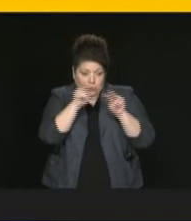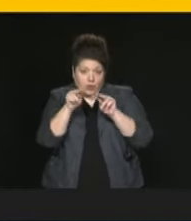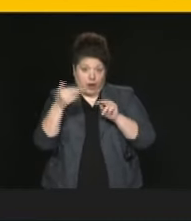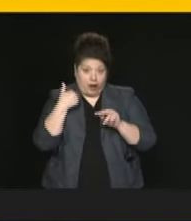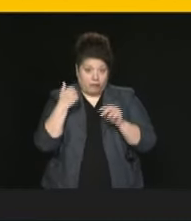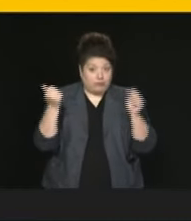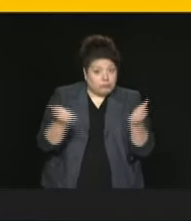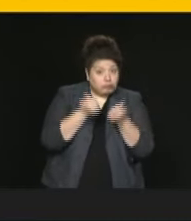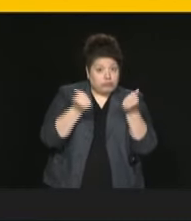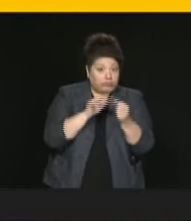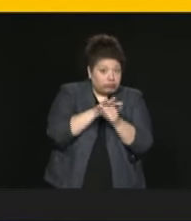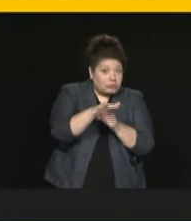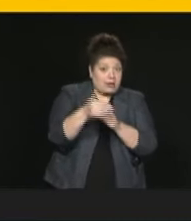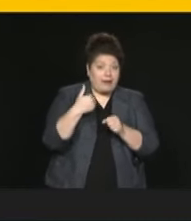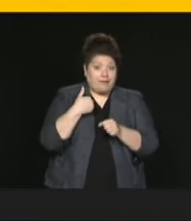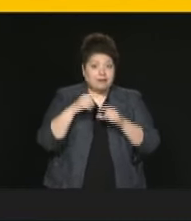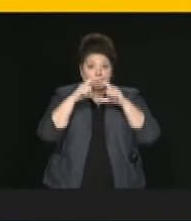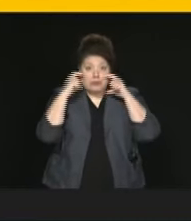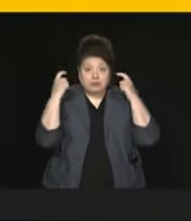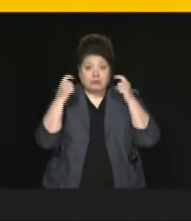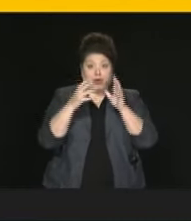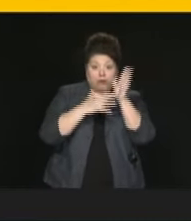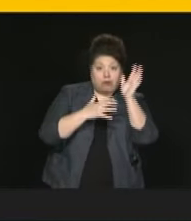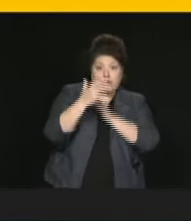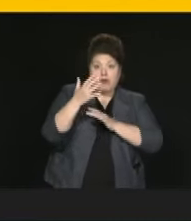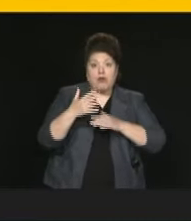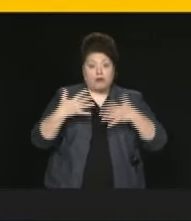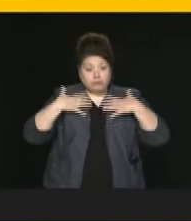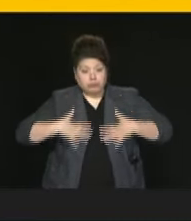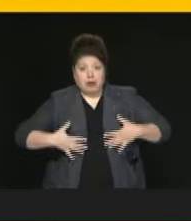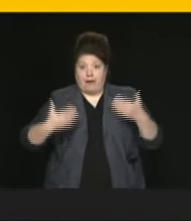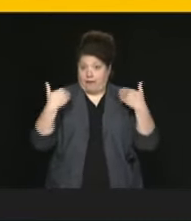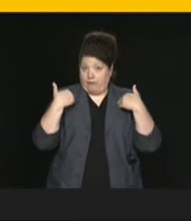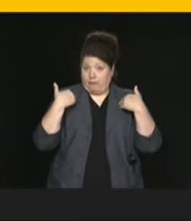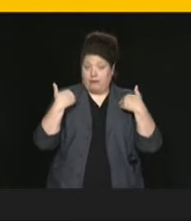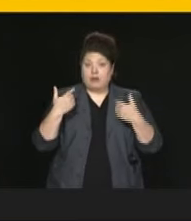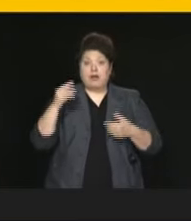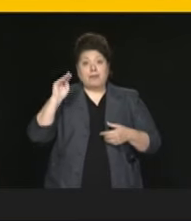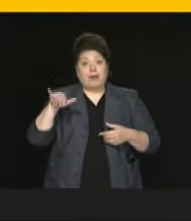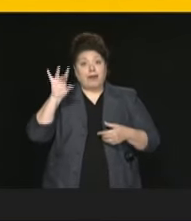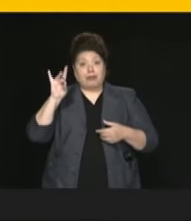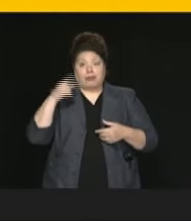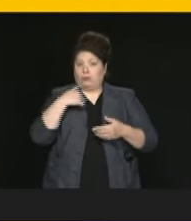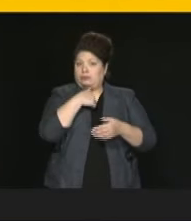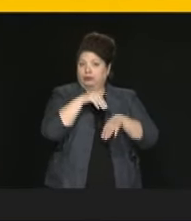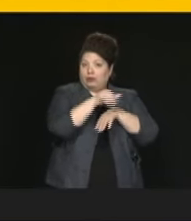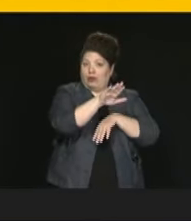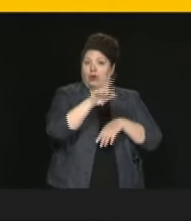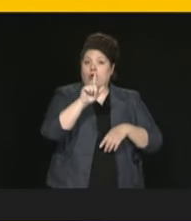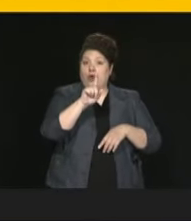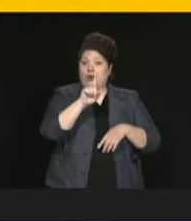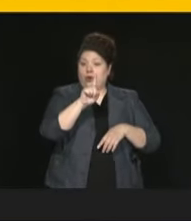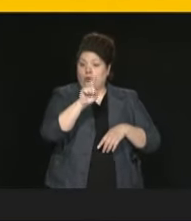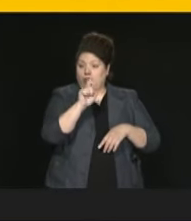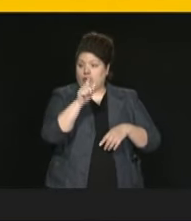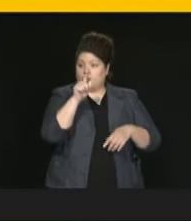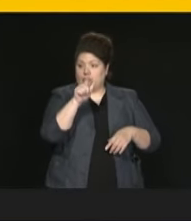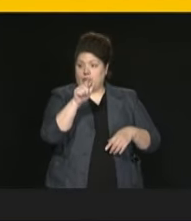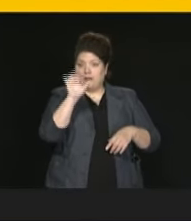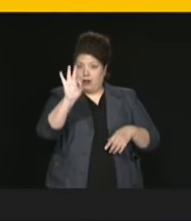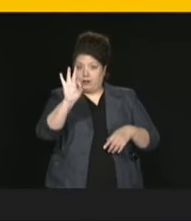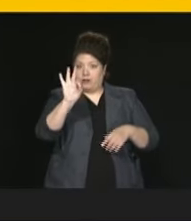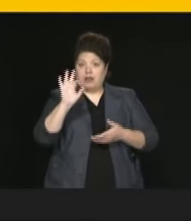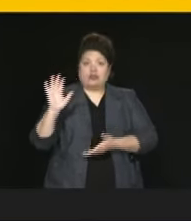this region. As of May 8th, we have sent 129 PPE shipments to First Nations communities in Saskatchewan, including 59